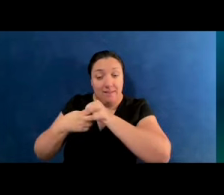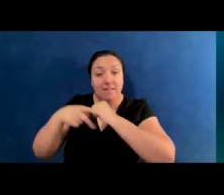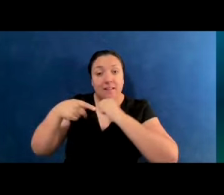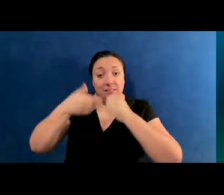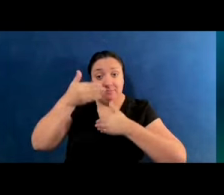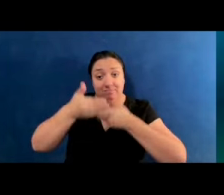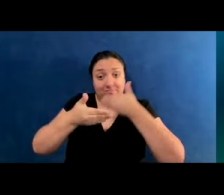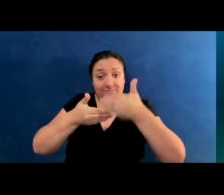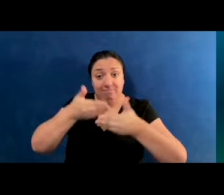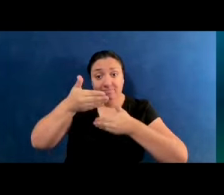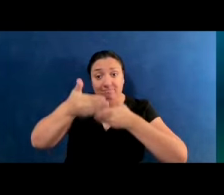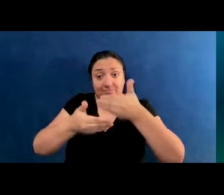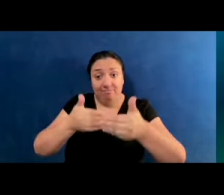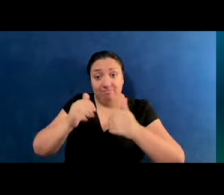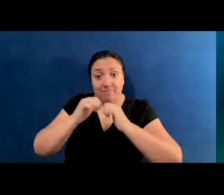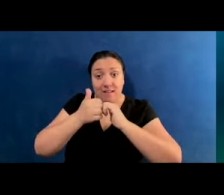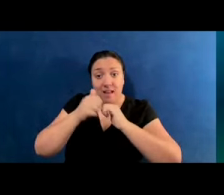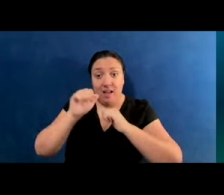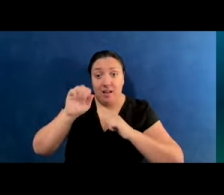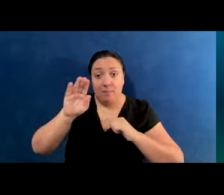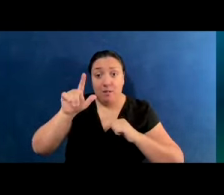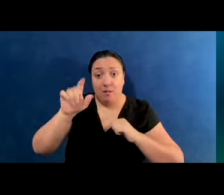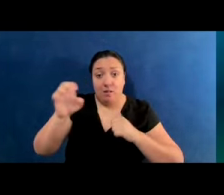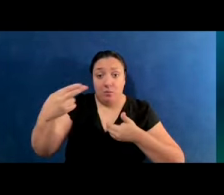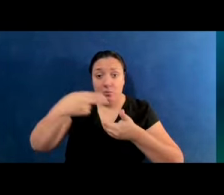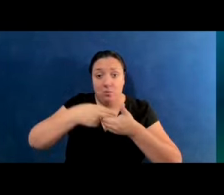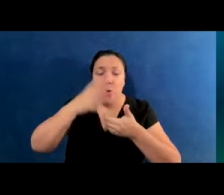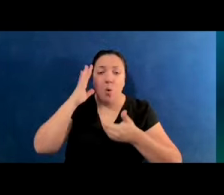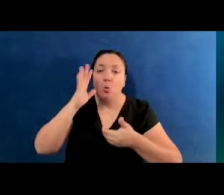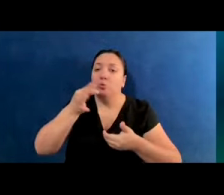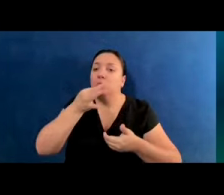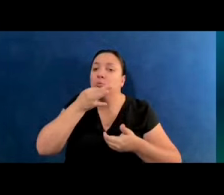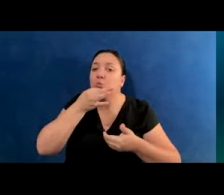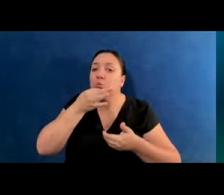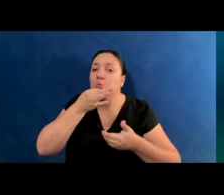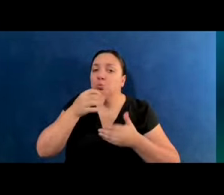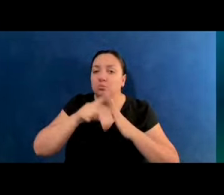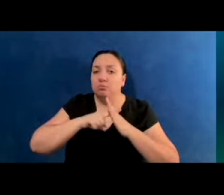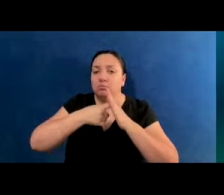We will begin in about 1 minute.